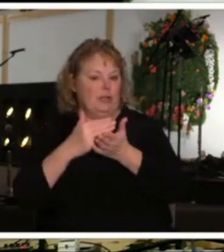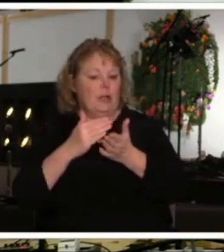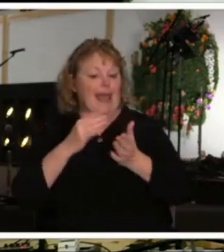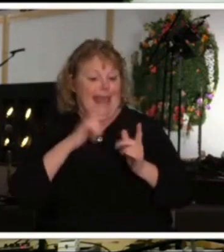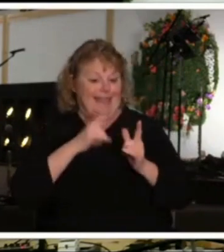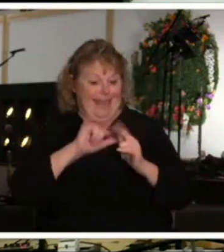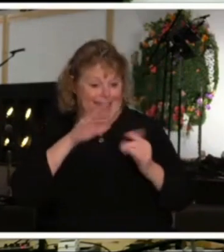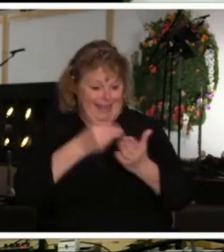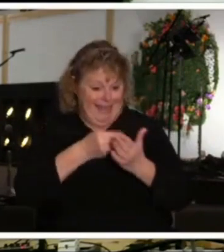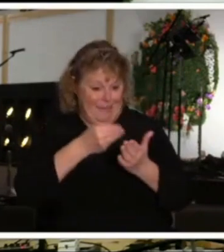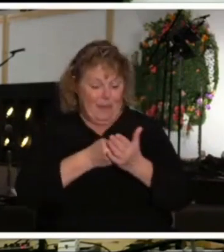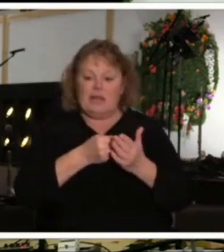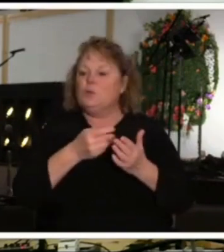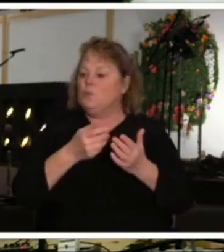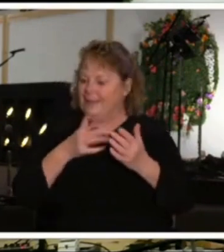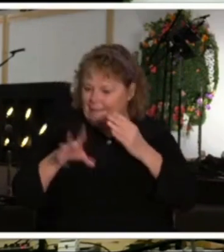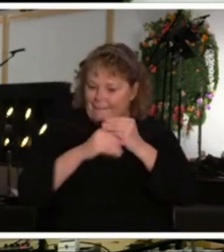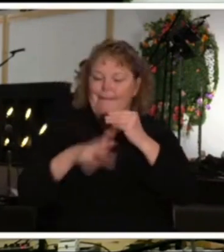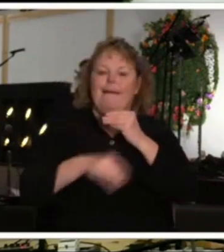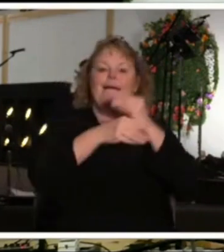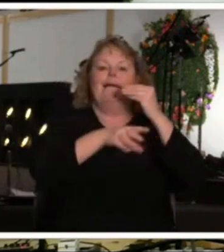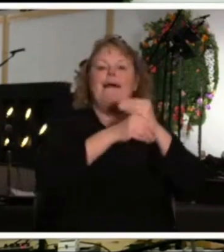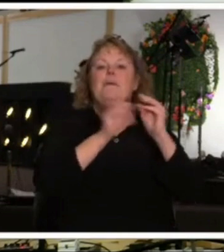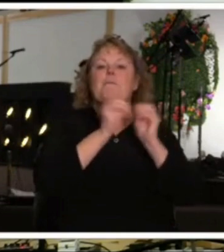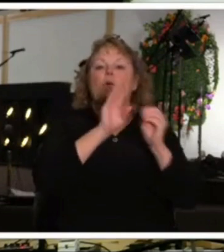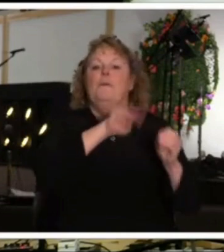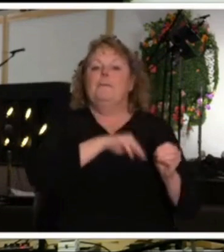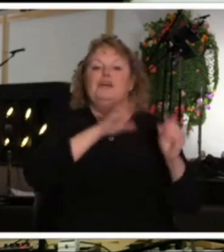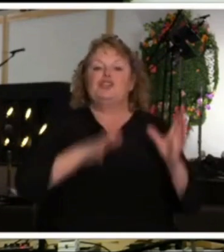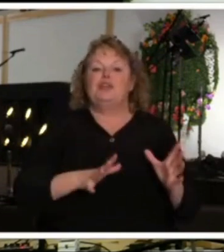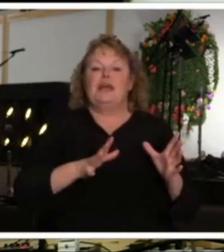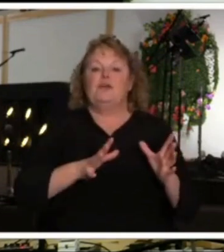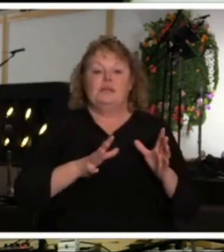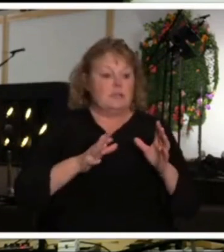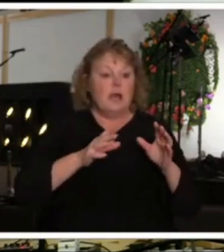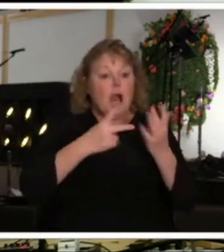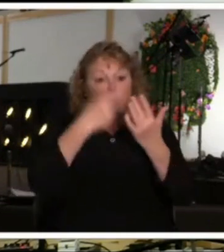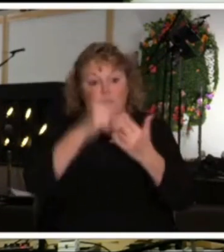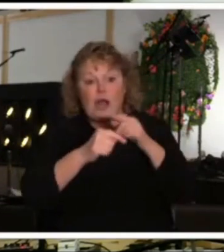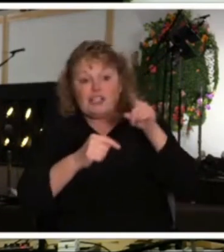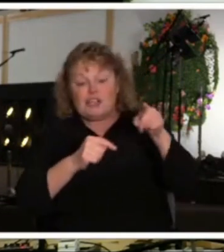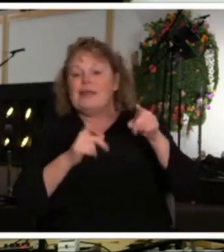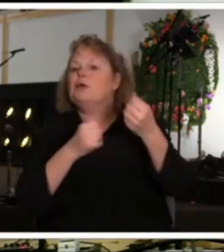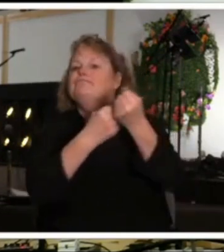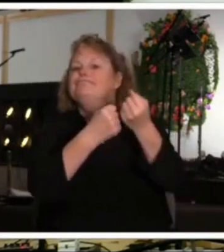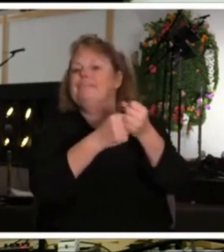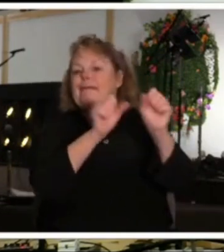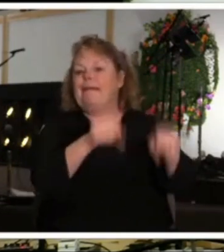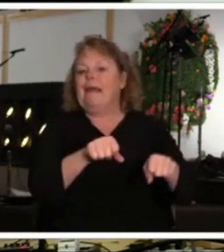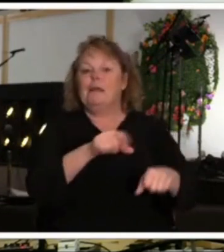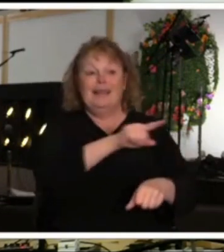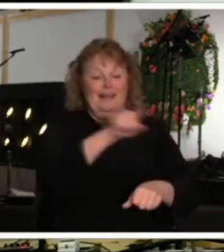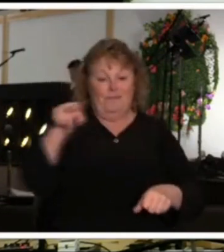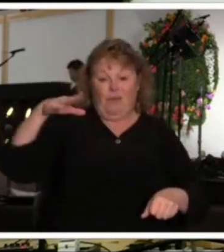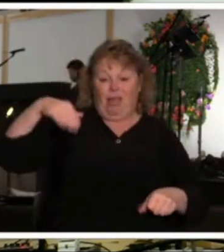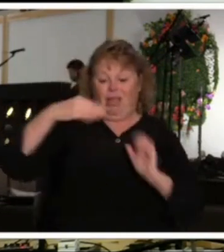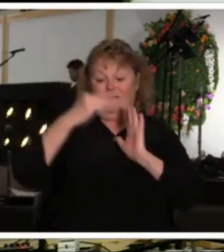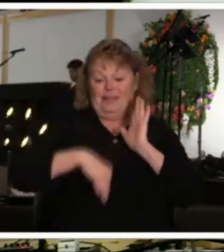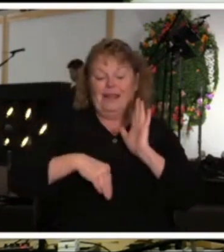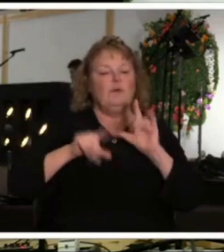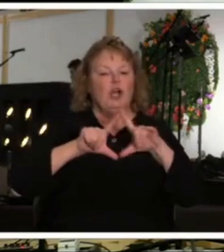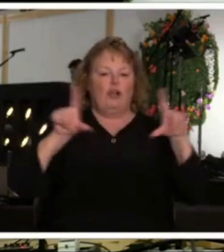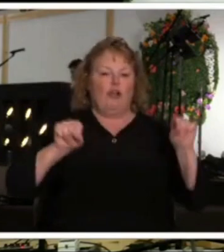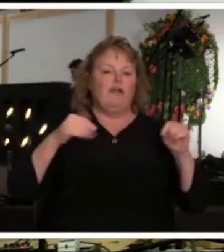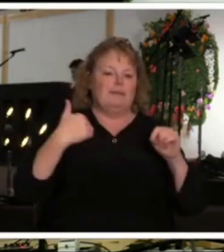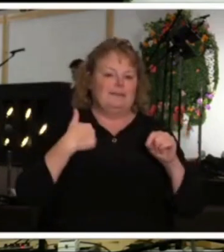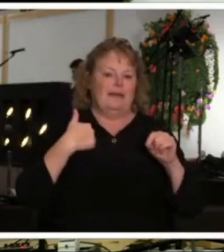to bring on more and more missionaries, support projects around the world. And so if you've not had an opportunity, there are cards